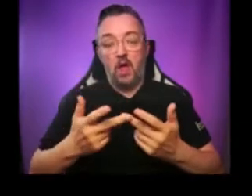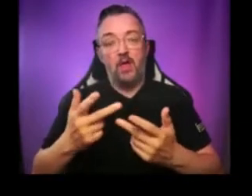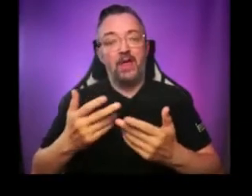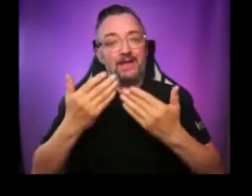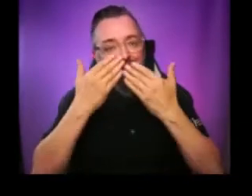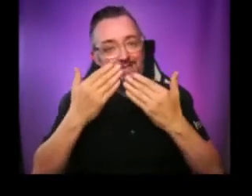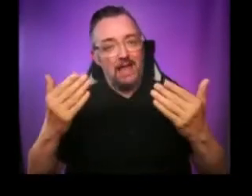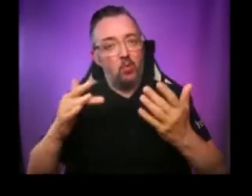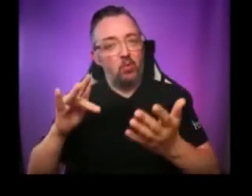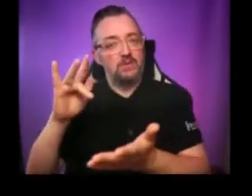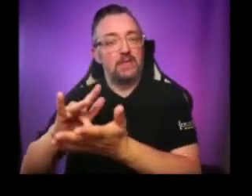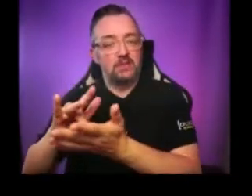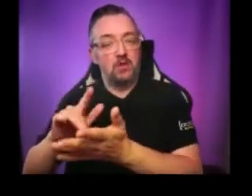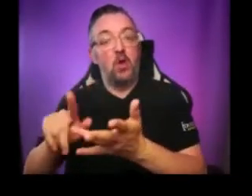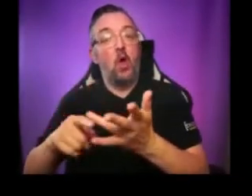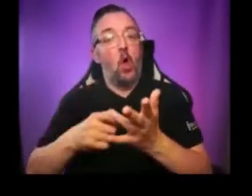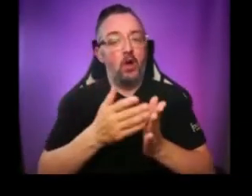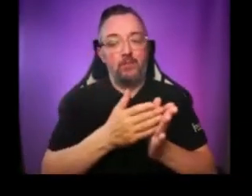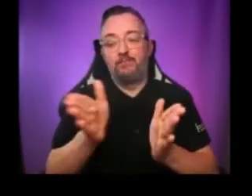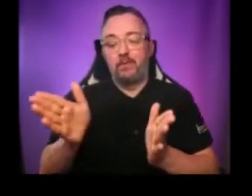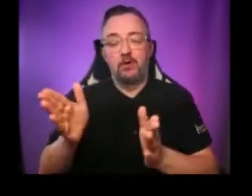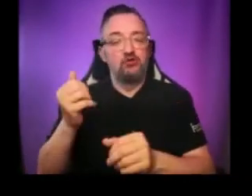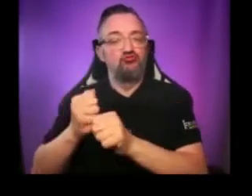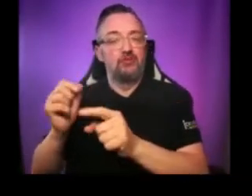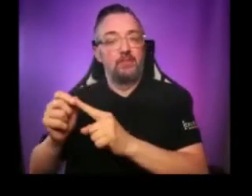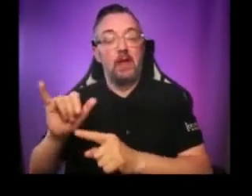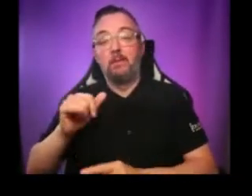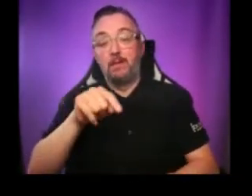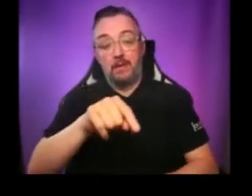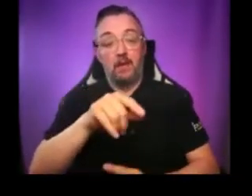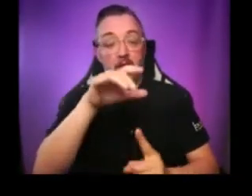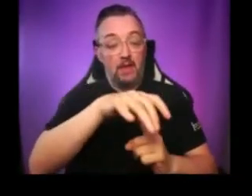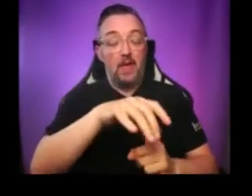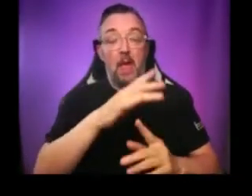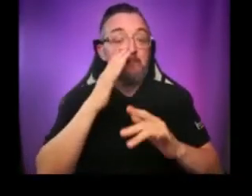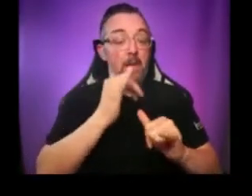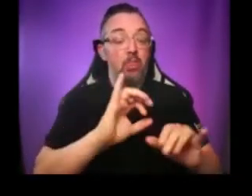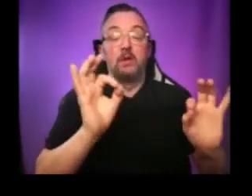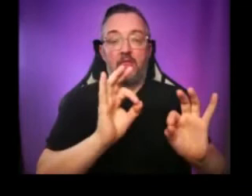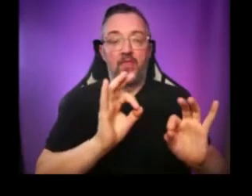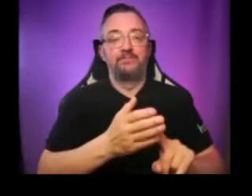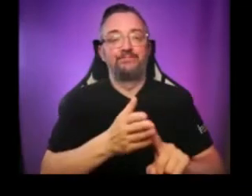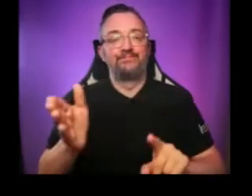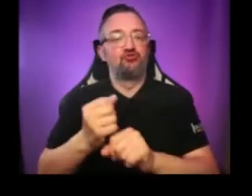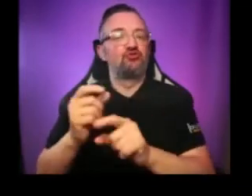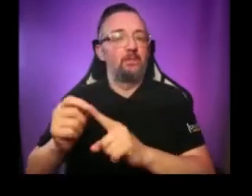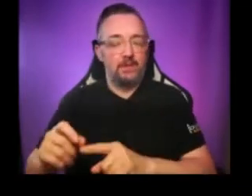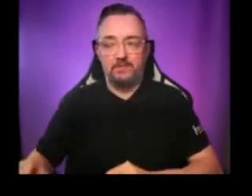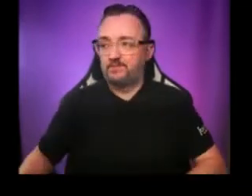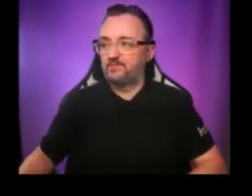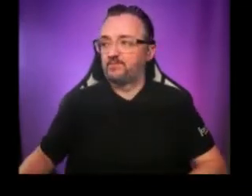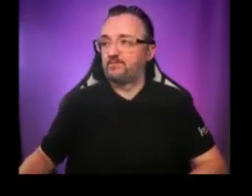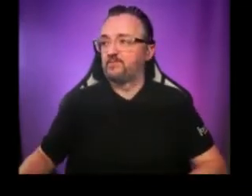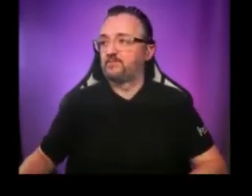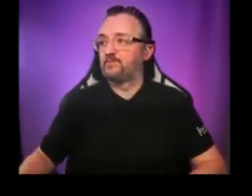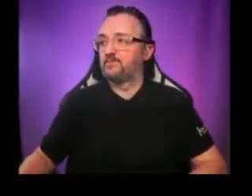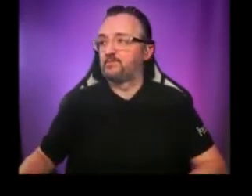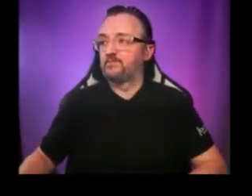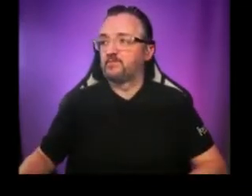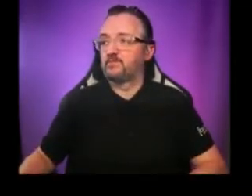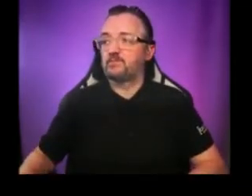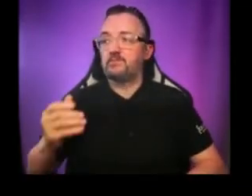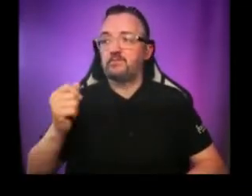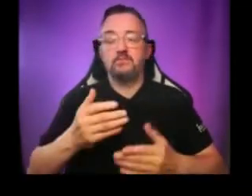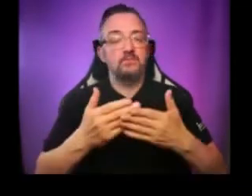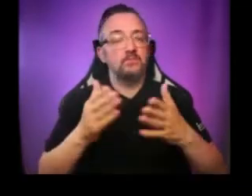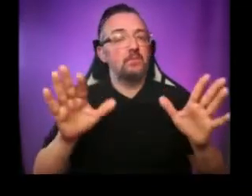second, or to their GP if they're not in an area where we have a pilot service currently. There will also be an open invitation to anyone